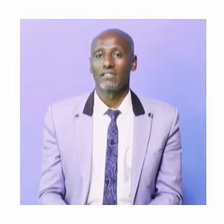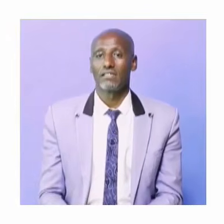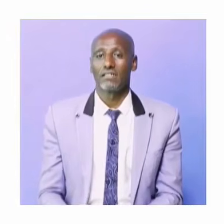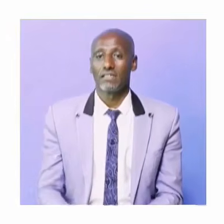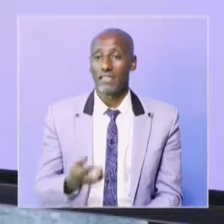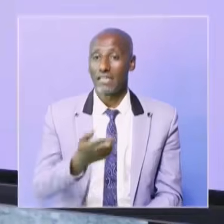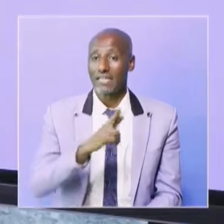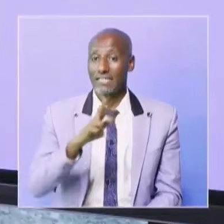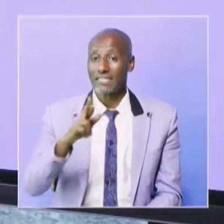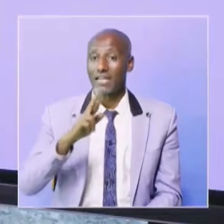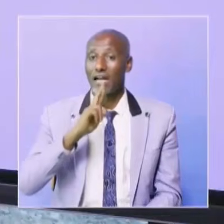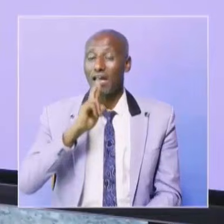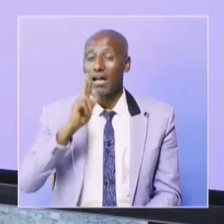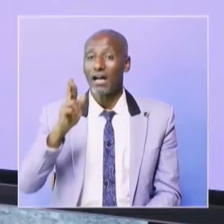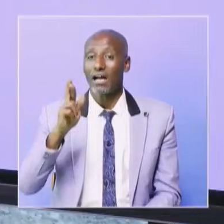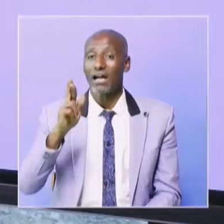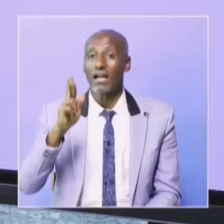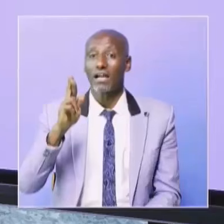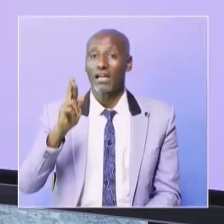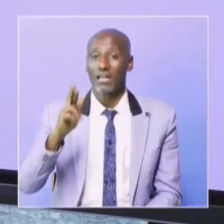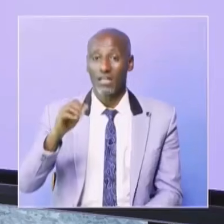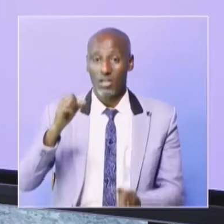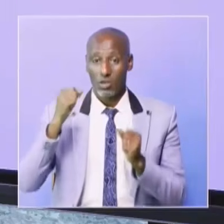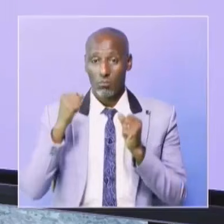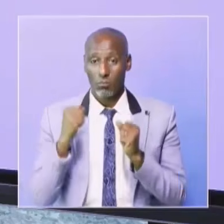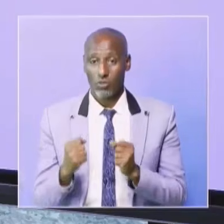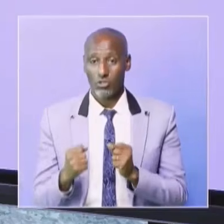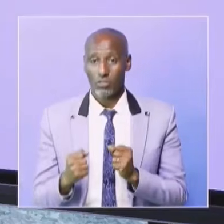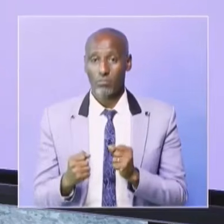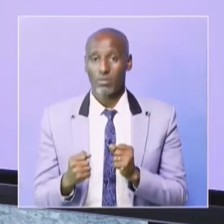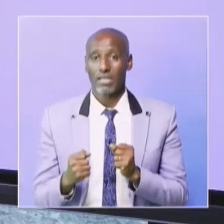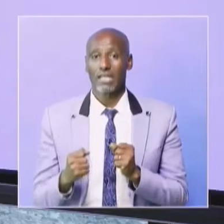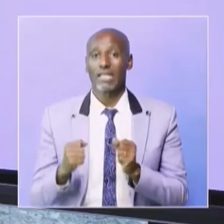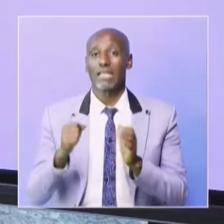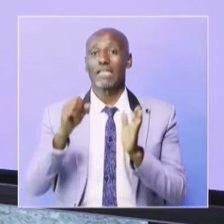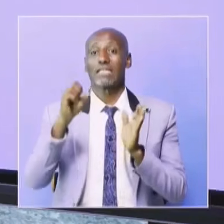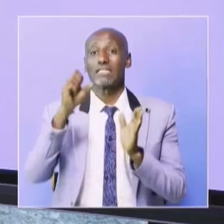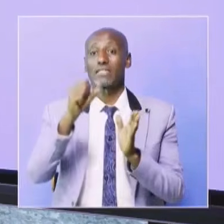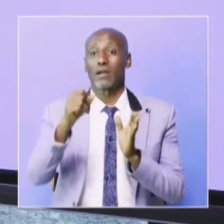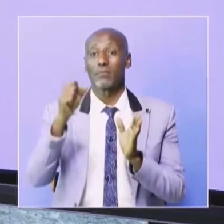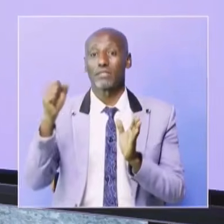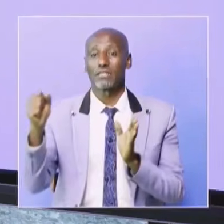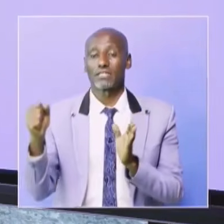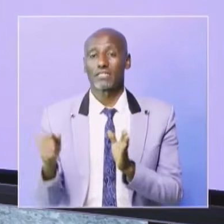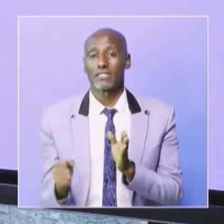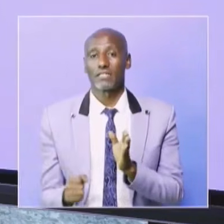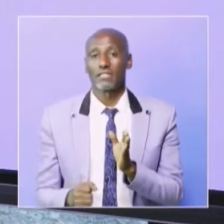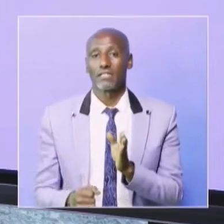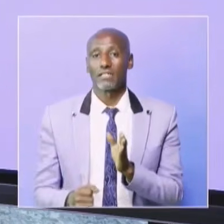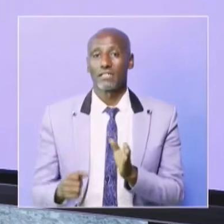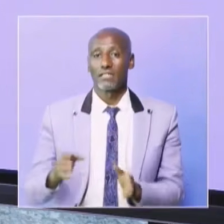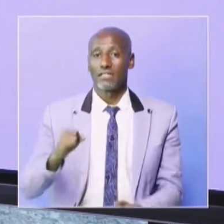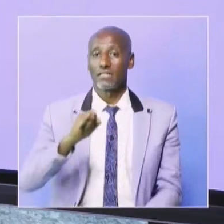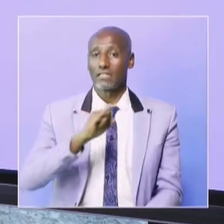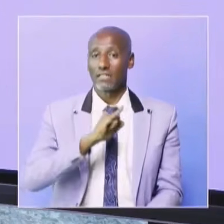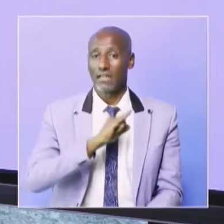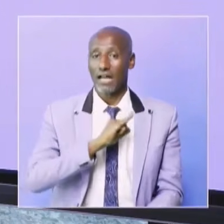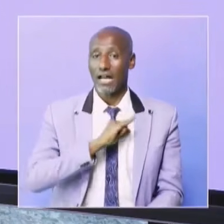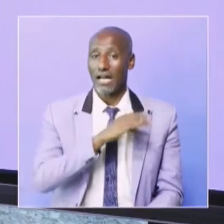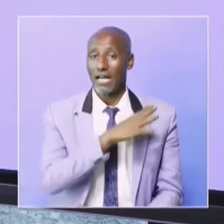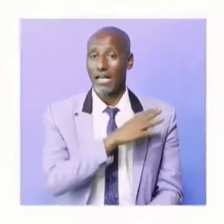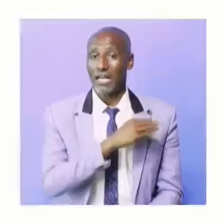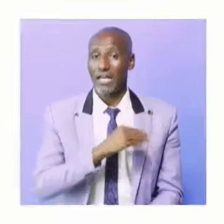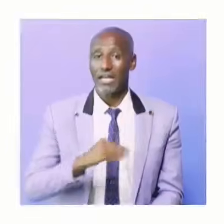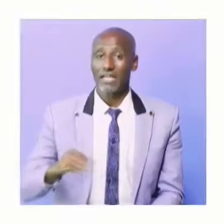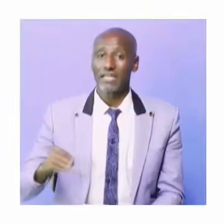These are the possible subjects that we can have in a sentence, okay? On the first person, which is I and